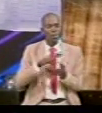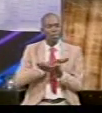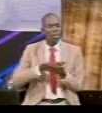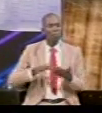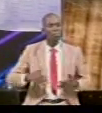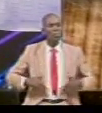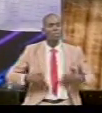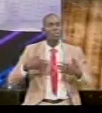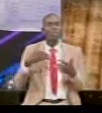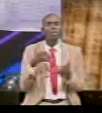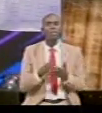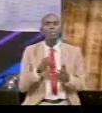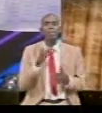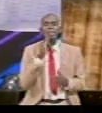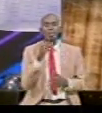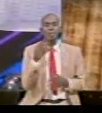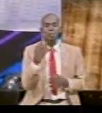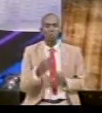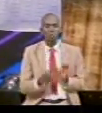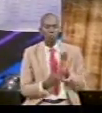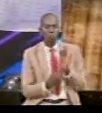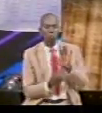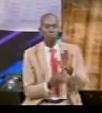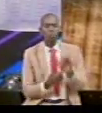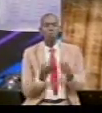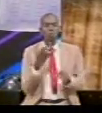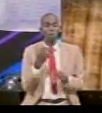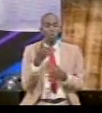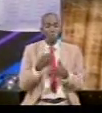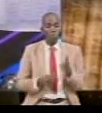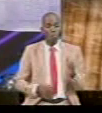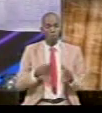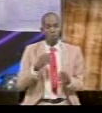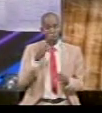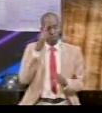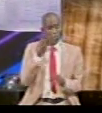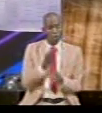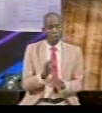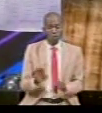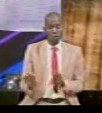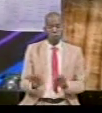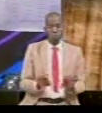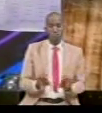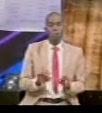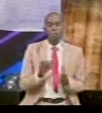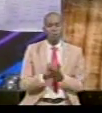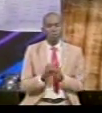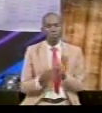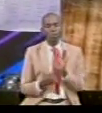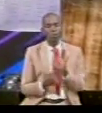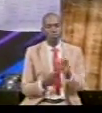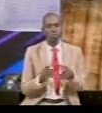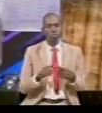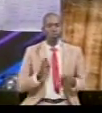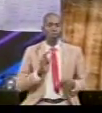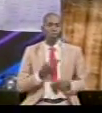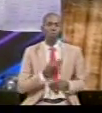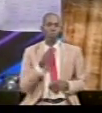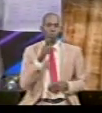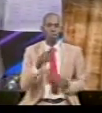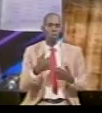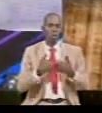is the demonstration of what the faith does that makes us to know that faith is present